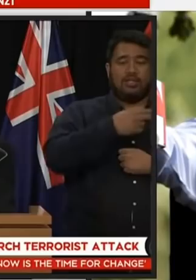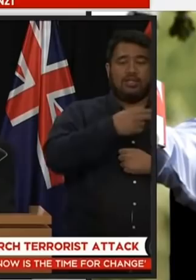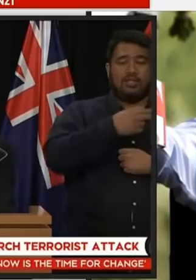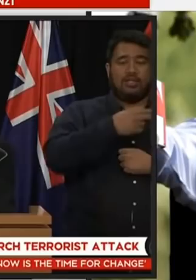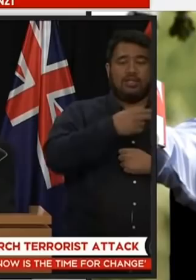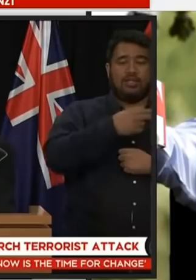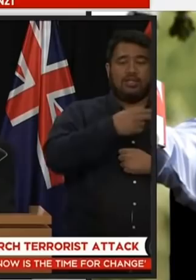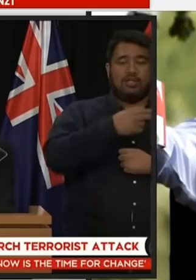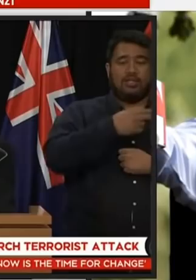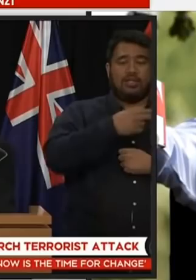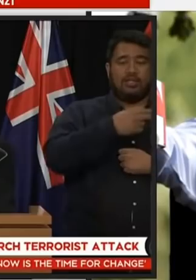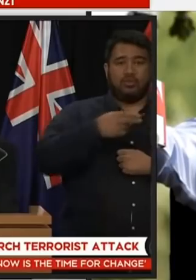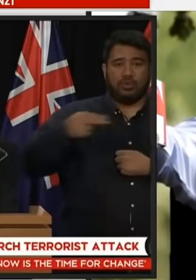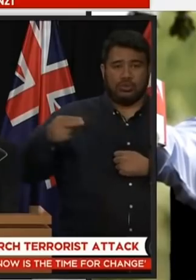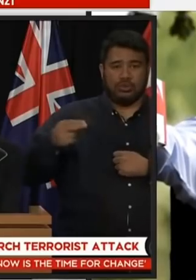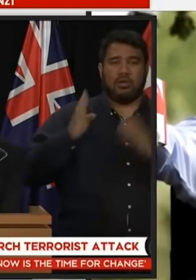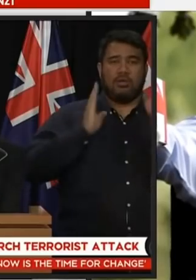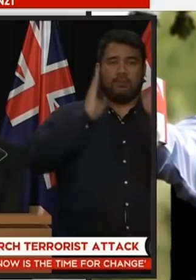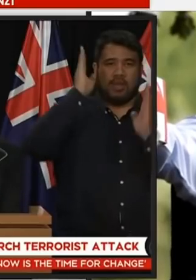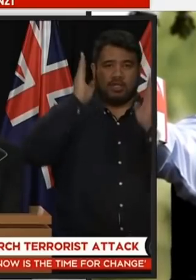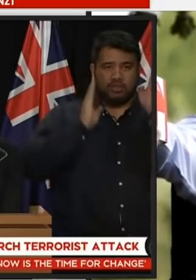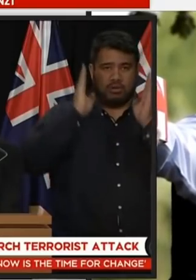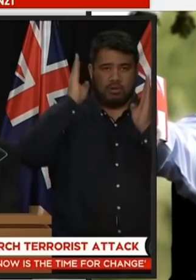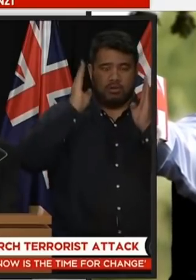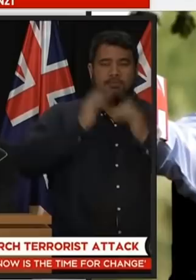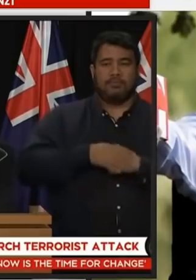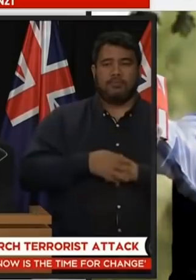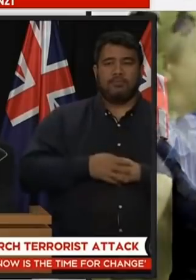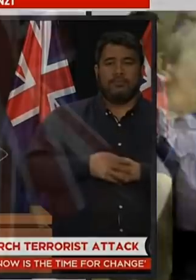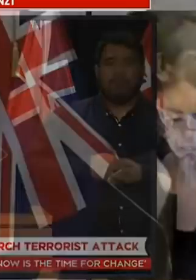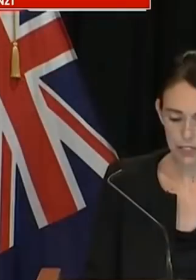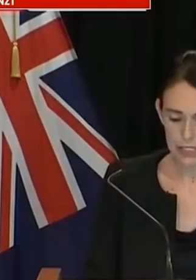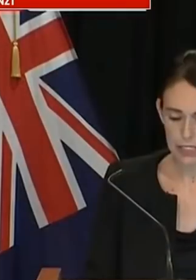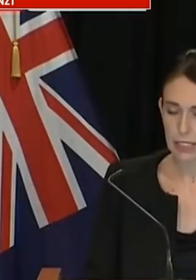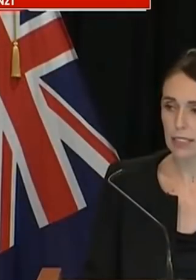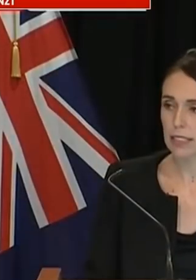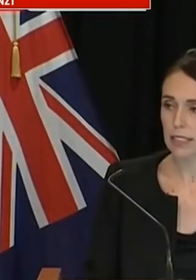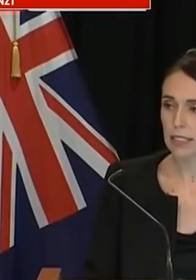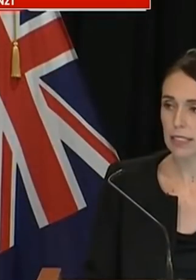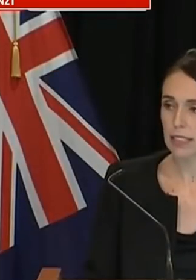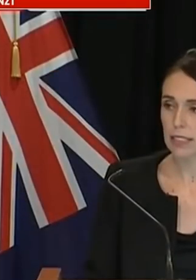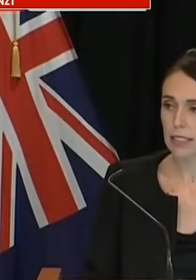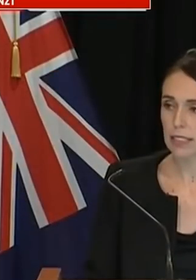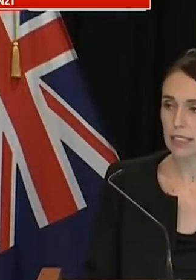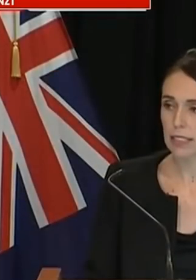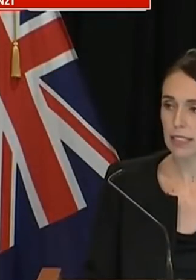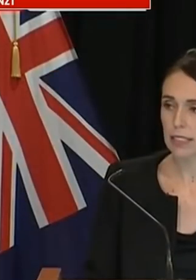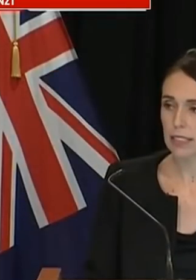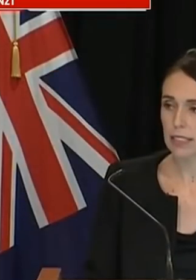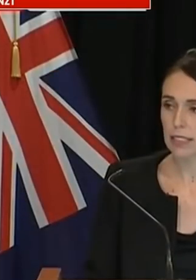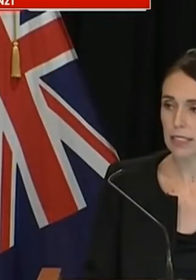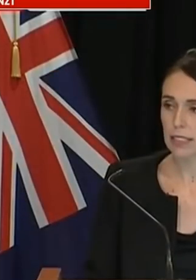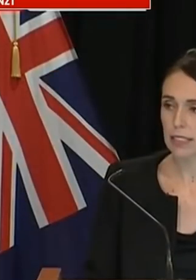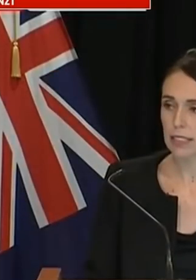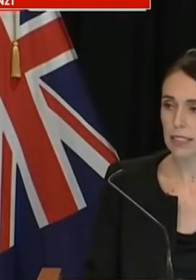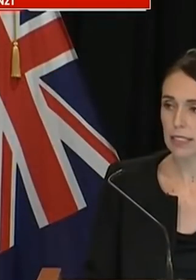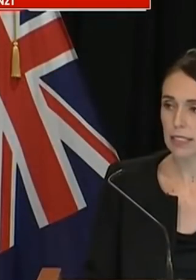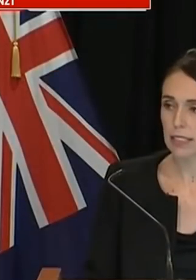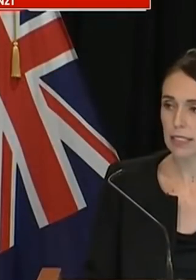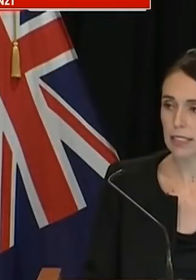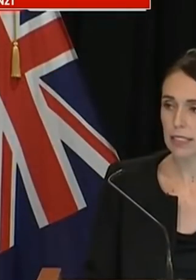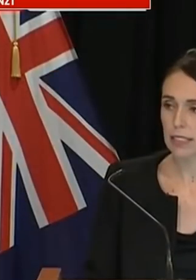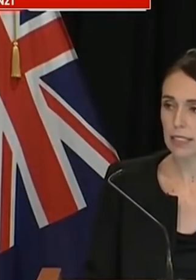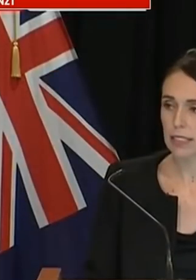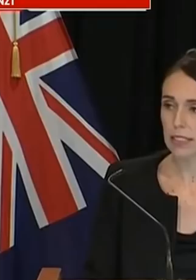run our country just fine in fact staff are dealing with offers of assistance i'm not friending offending i think